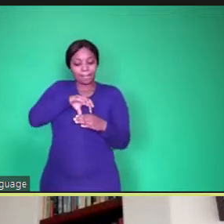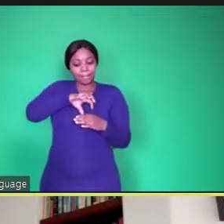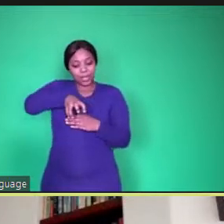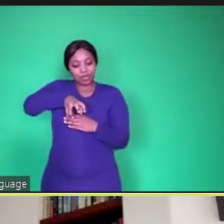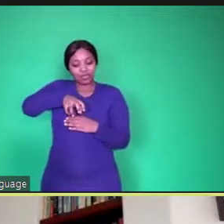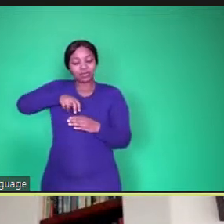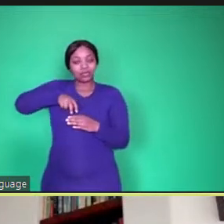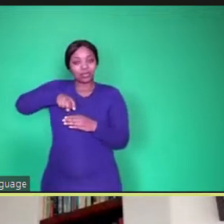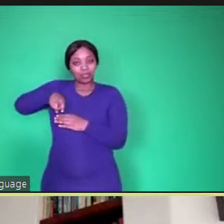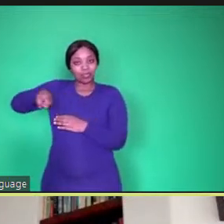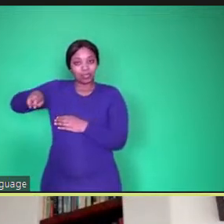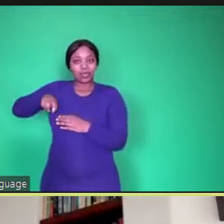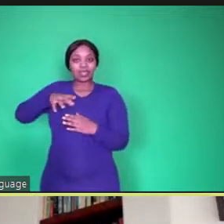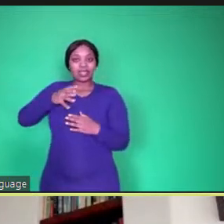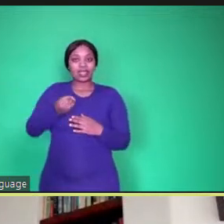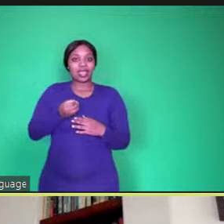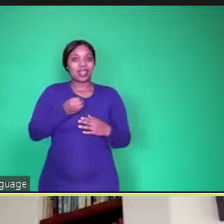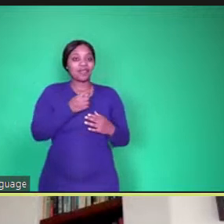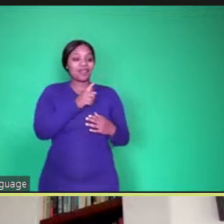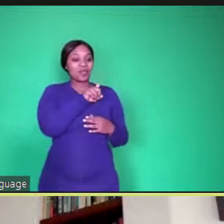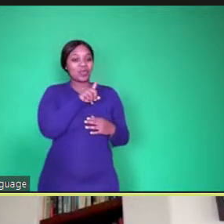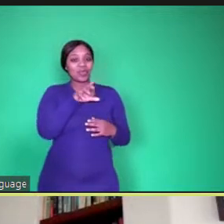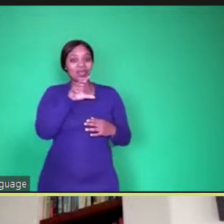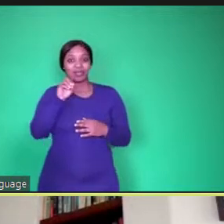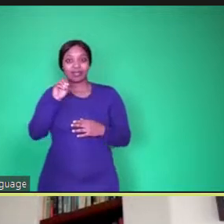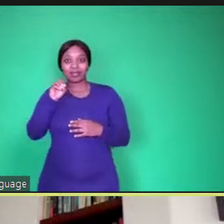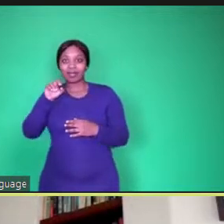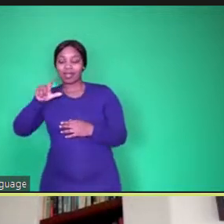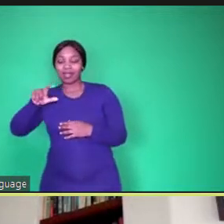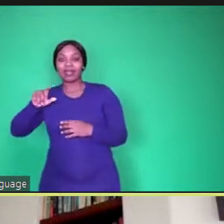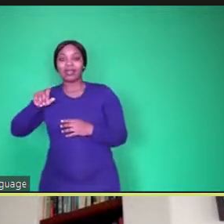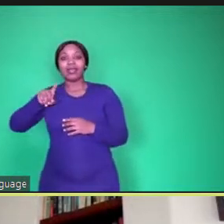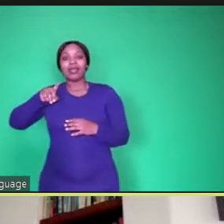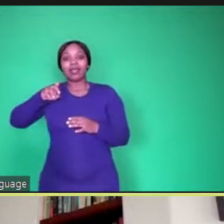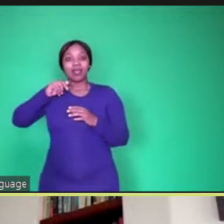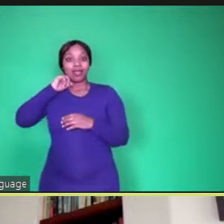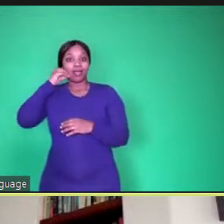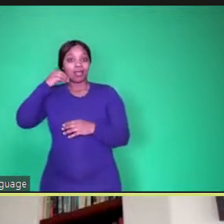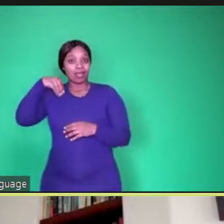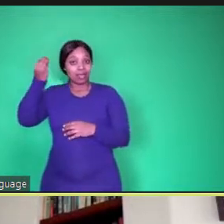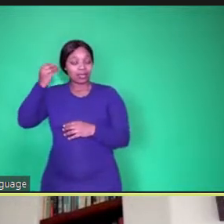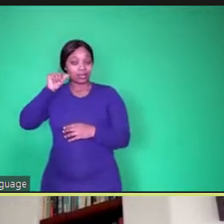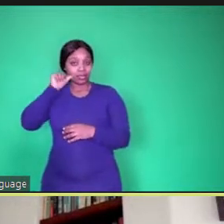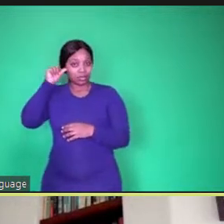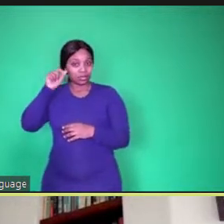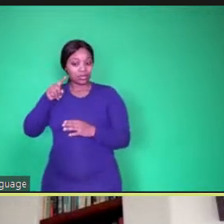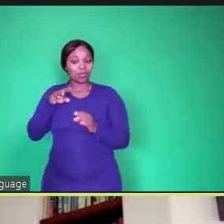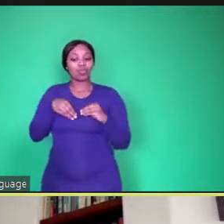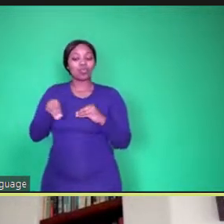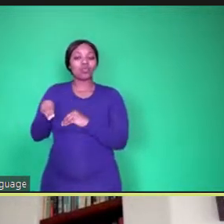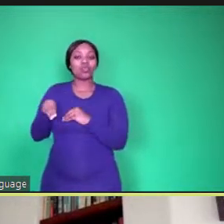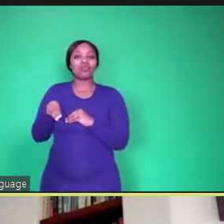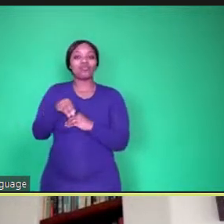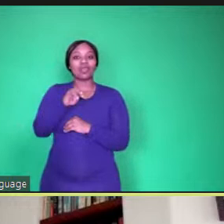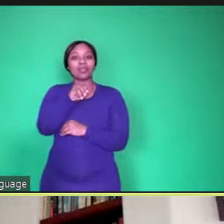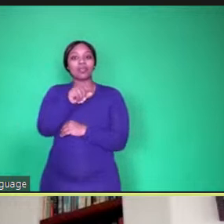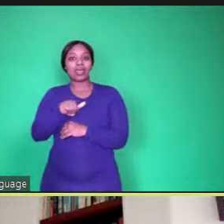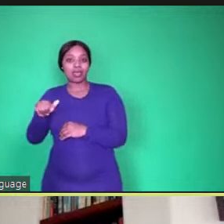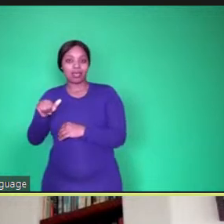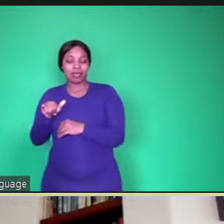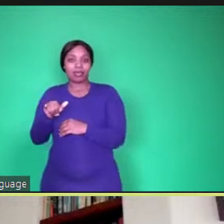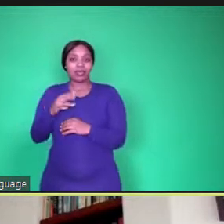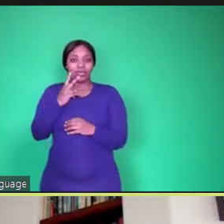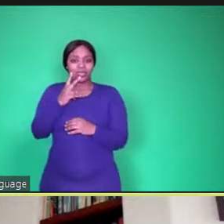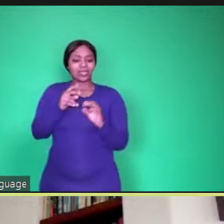both March and in May. If we look at the individual characteristics of movers and non-movers, you can see that movers